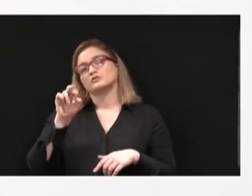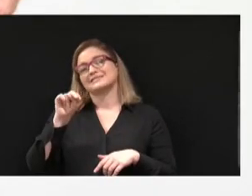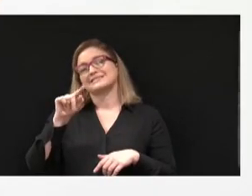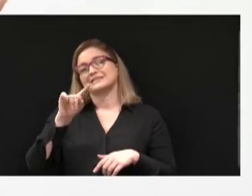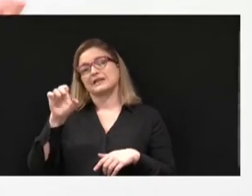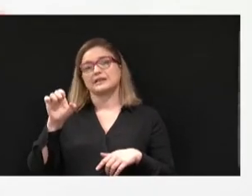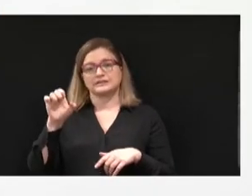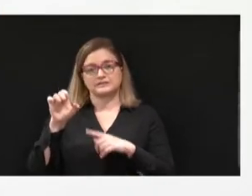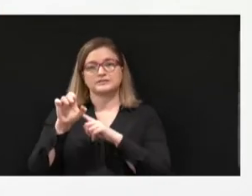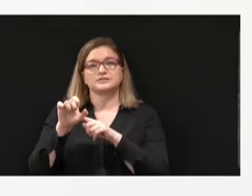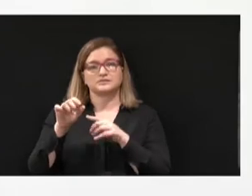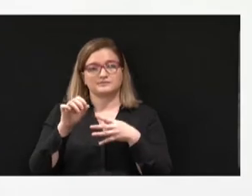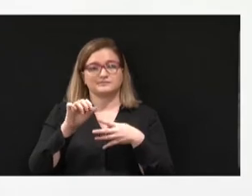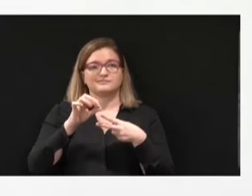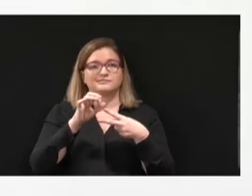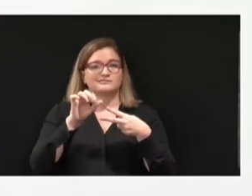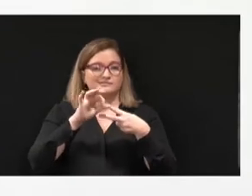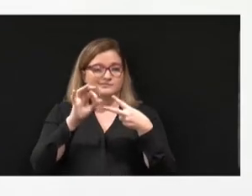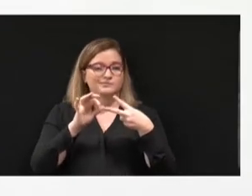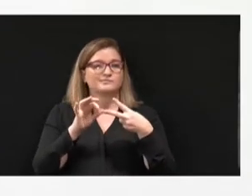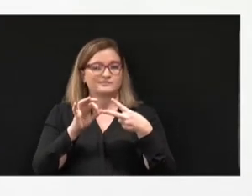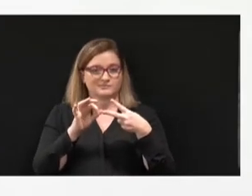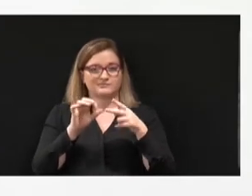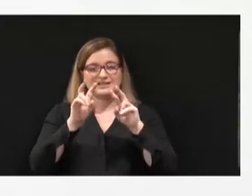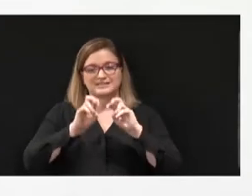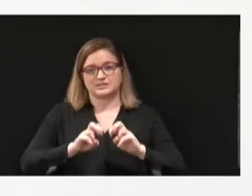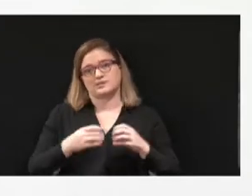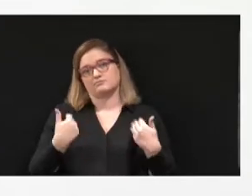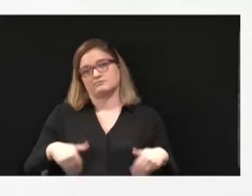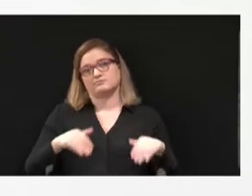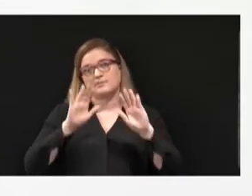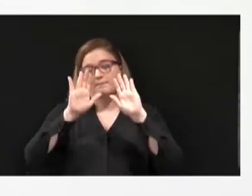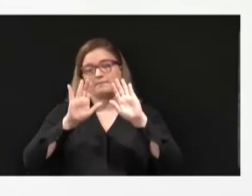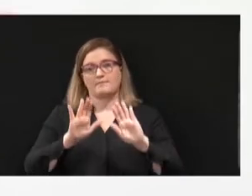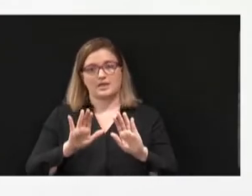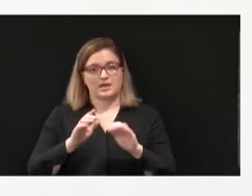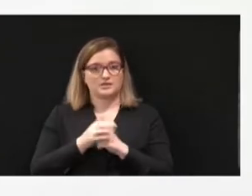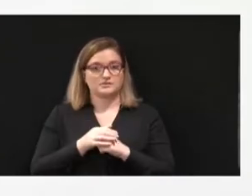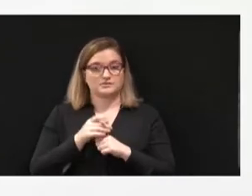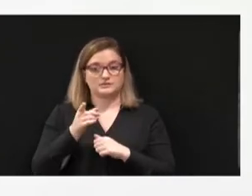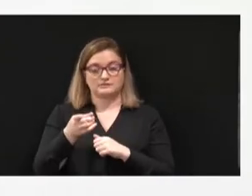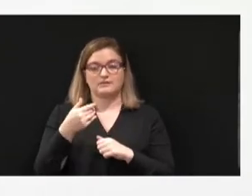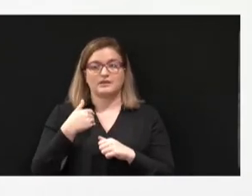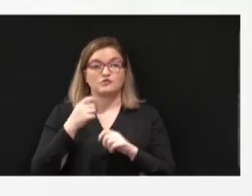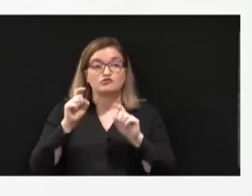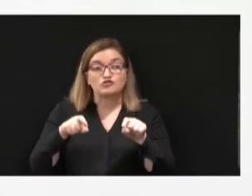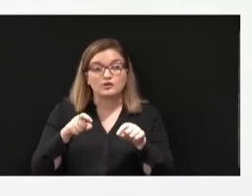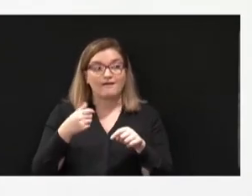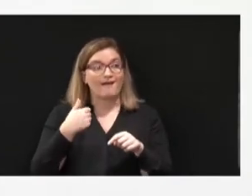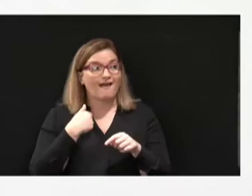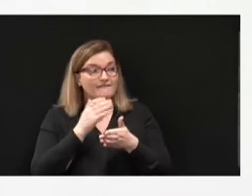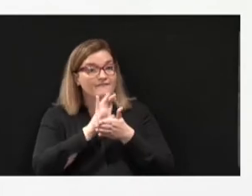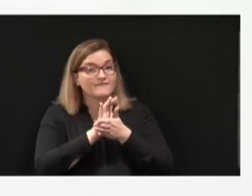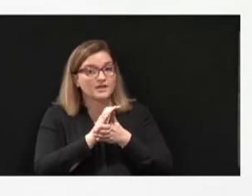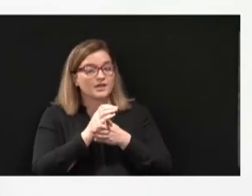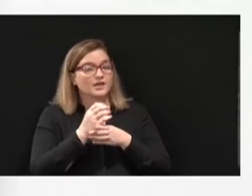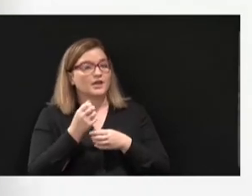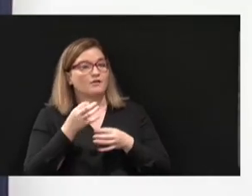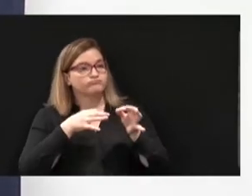could just take this and, you know, do some sort of a video with it, and or it would just be wonderful.